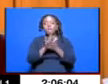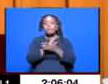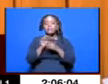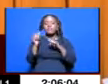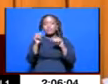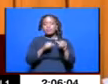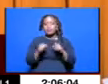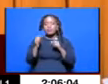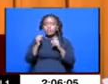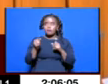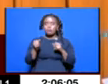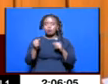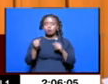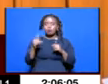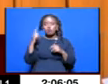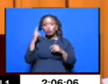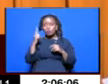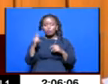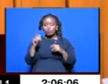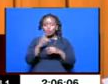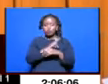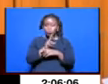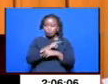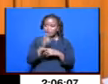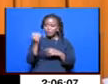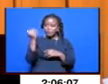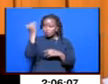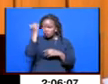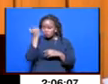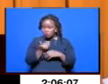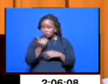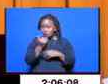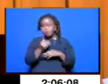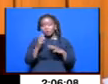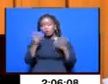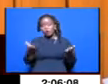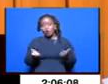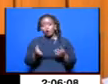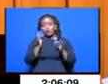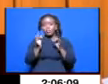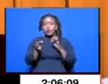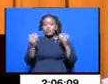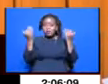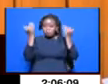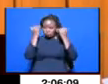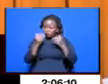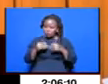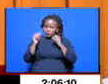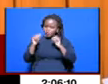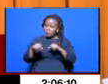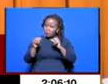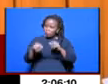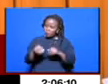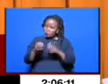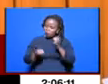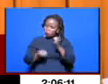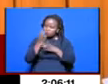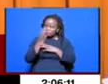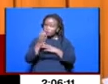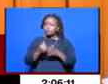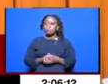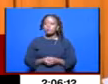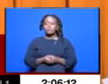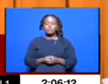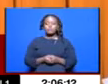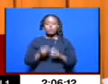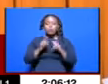doctrine was a creature of judicial craft, or even whether the courts are capable of creating doctrines. This